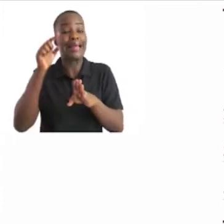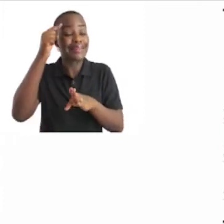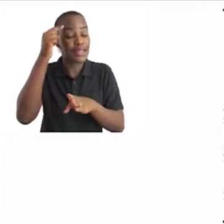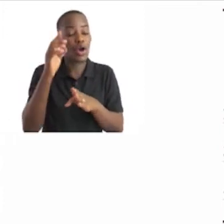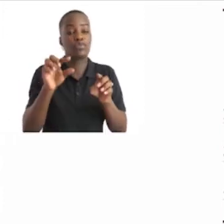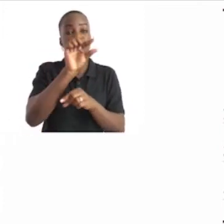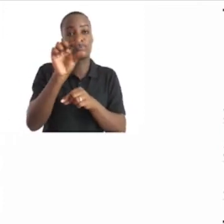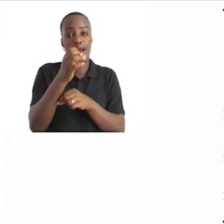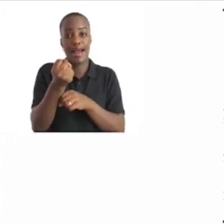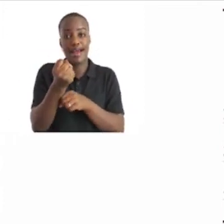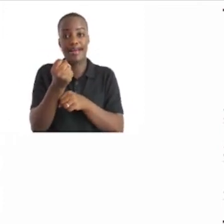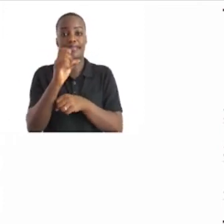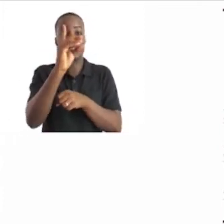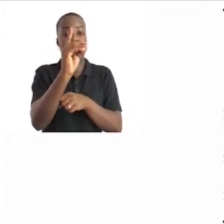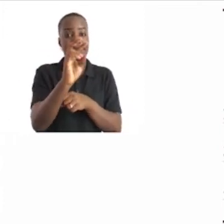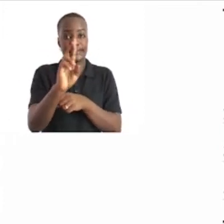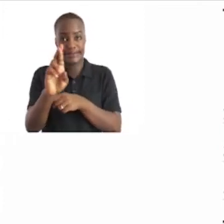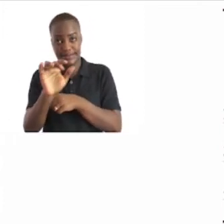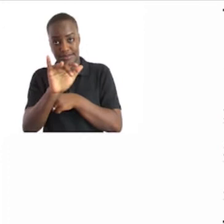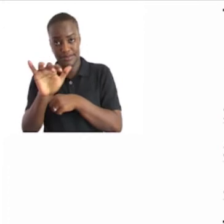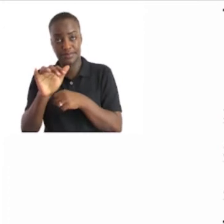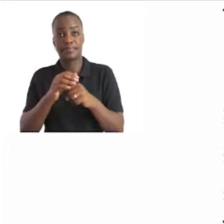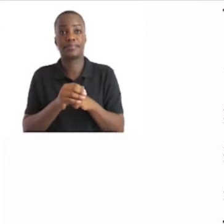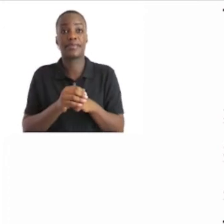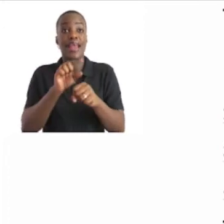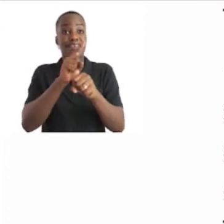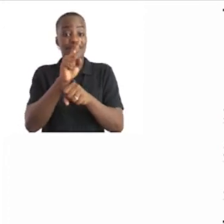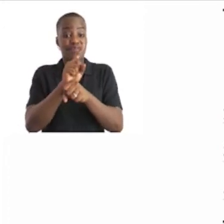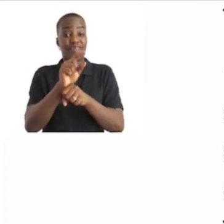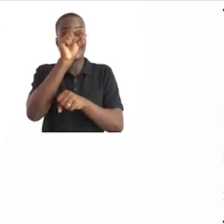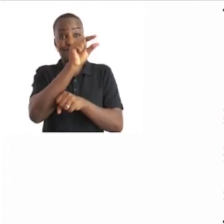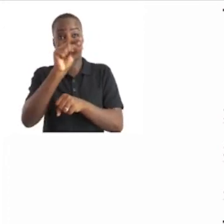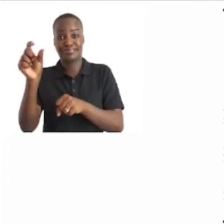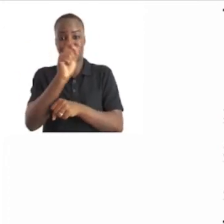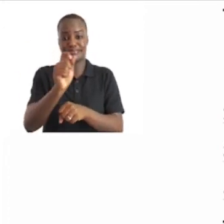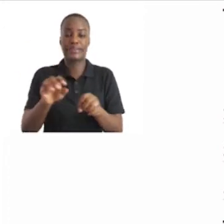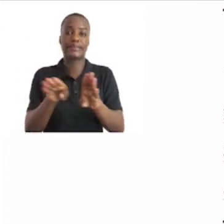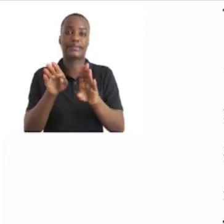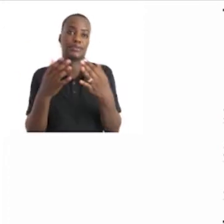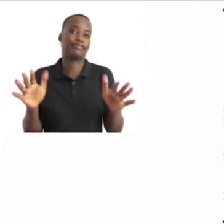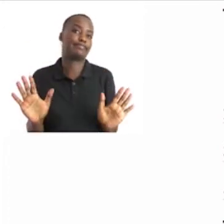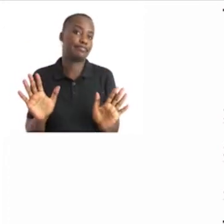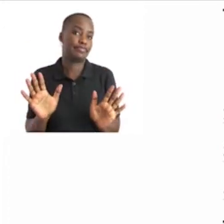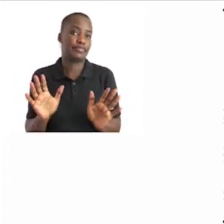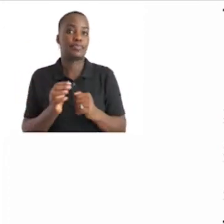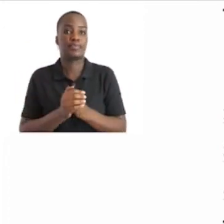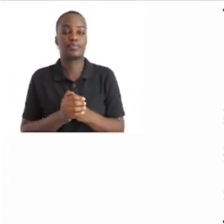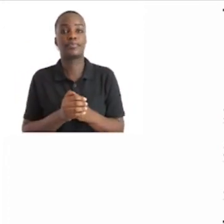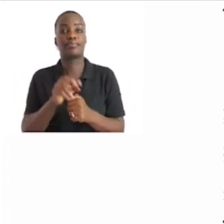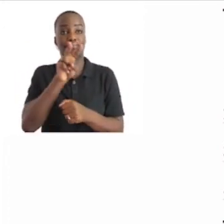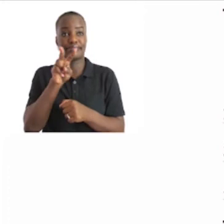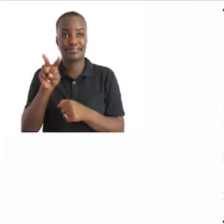them. And remember, the first sentence has been done for you. And let's read it